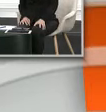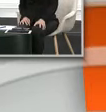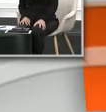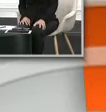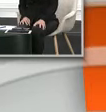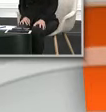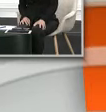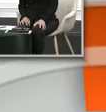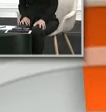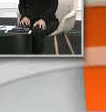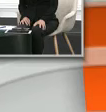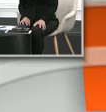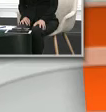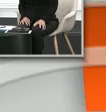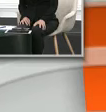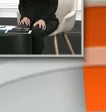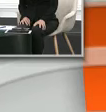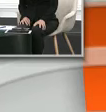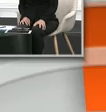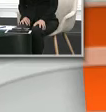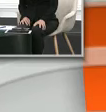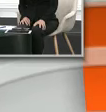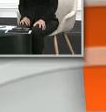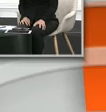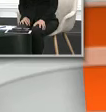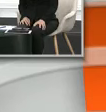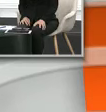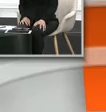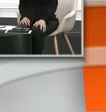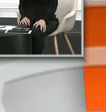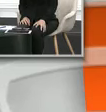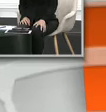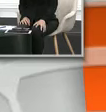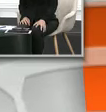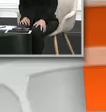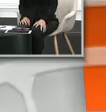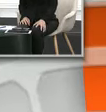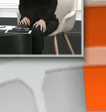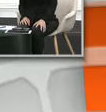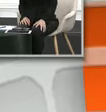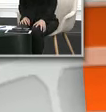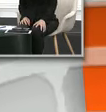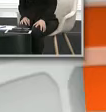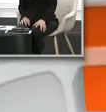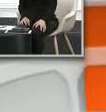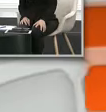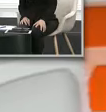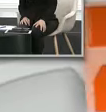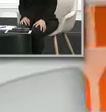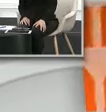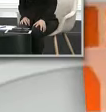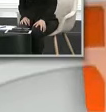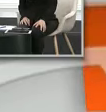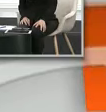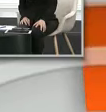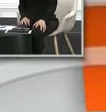having in its attempt to form a coalition government. So yes. with these figures, it's very unlikely that it will be a match